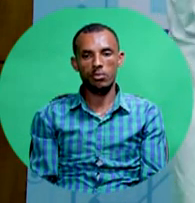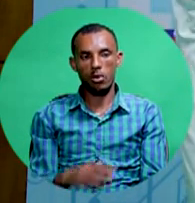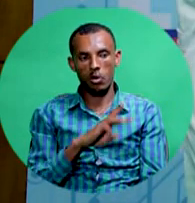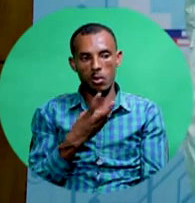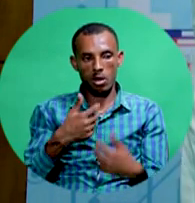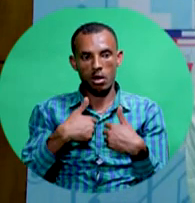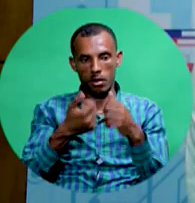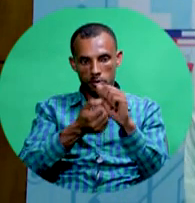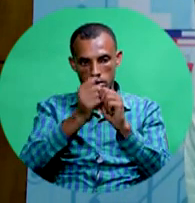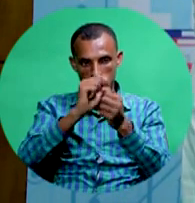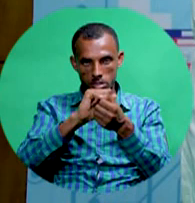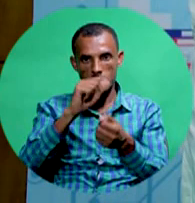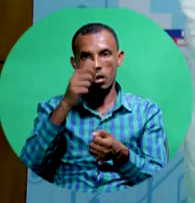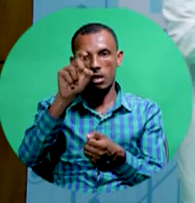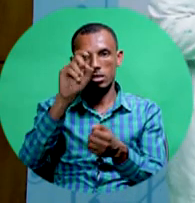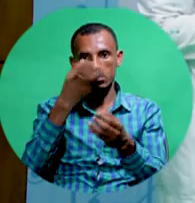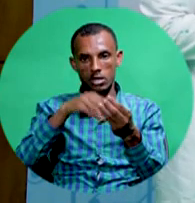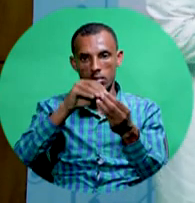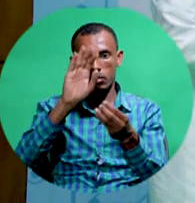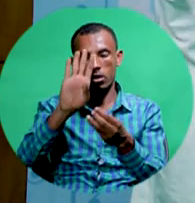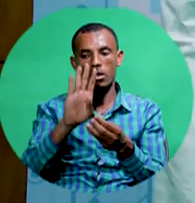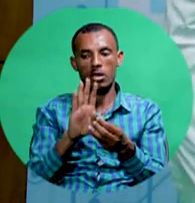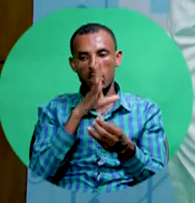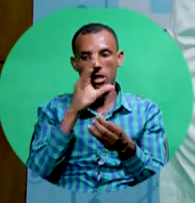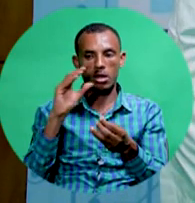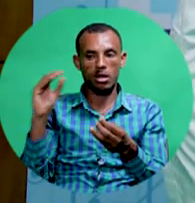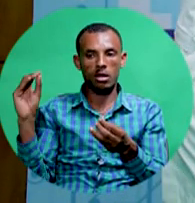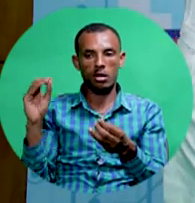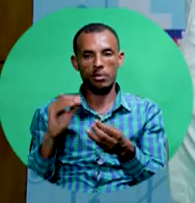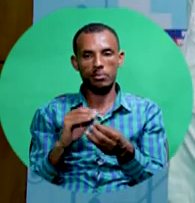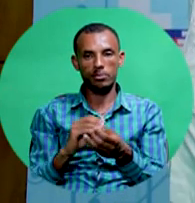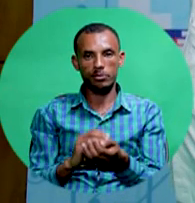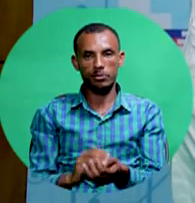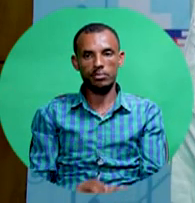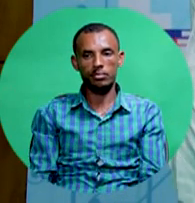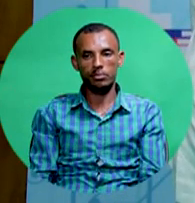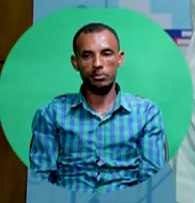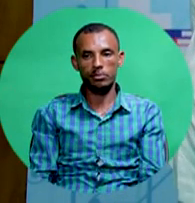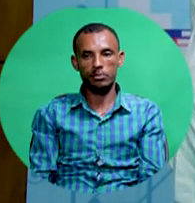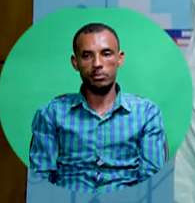we have changed x plus b to u and